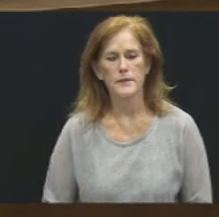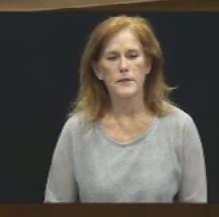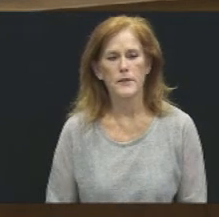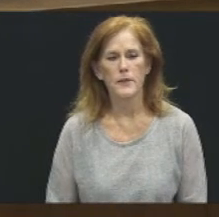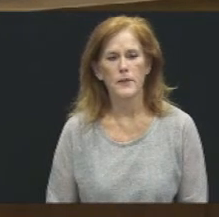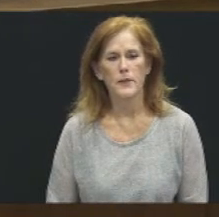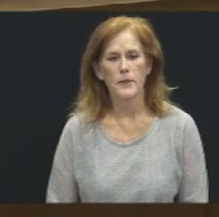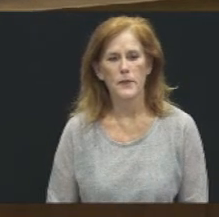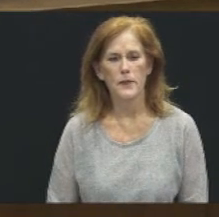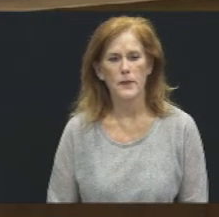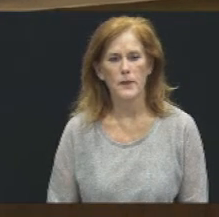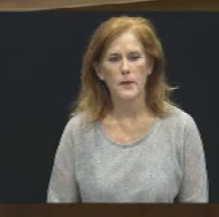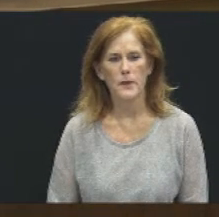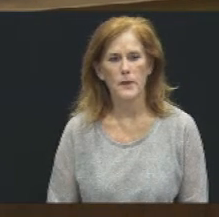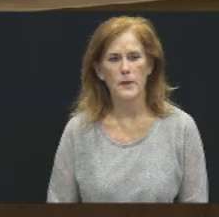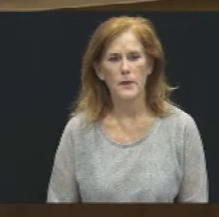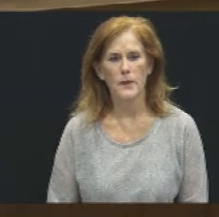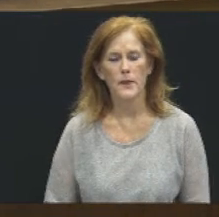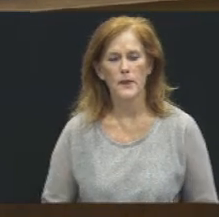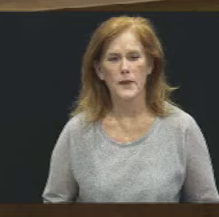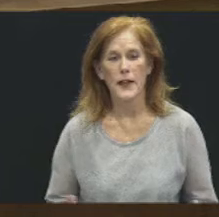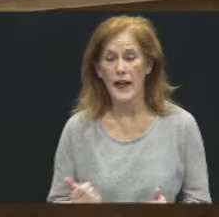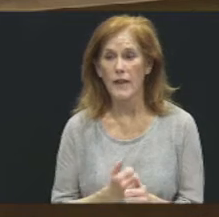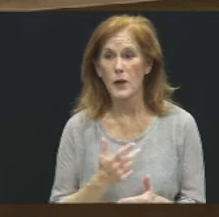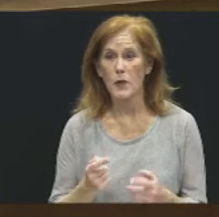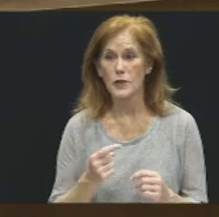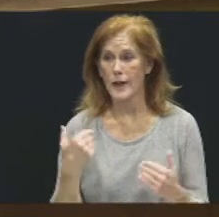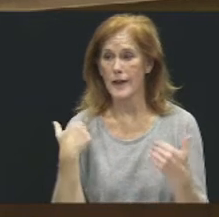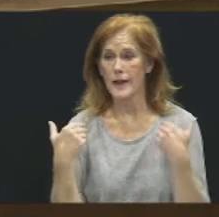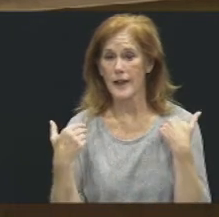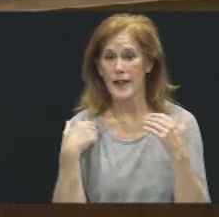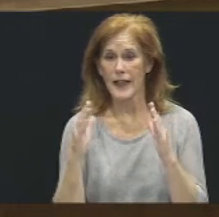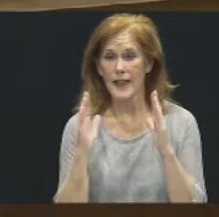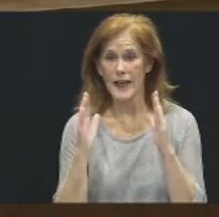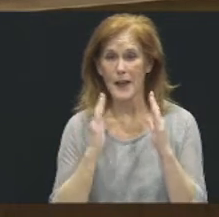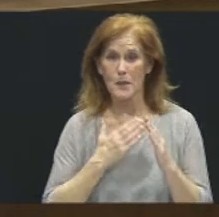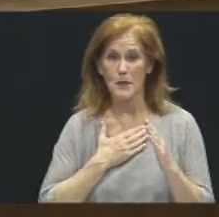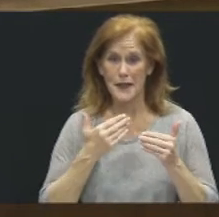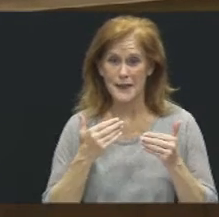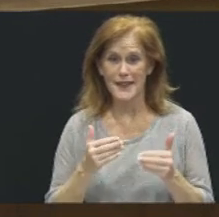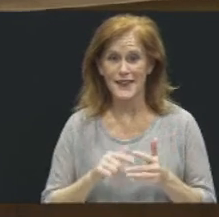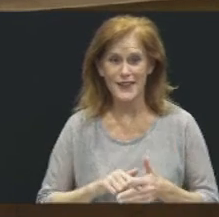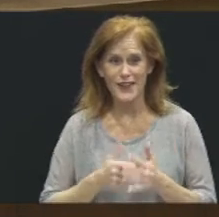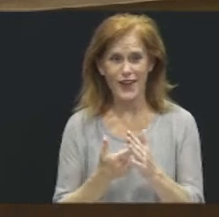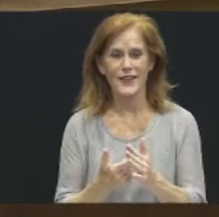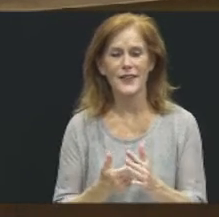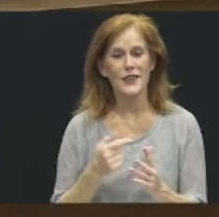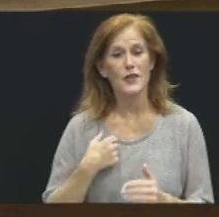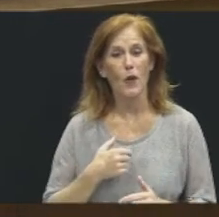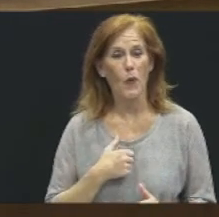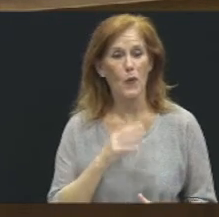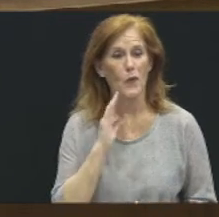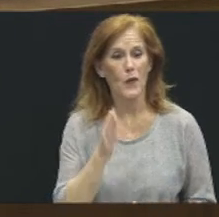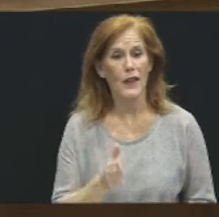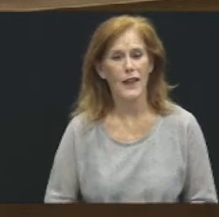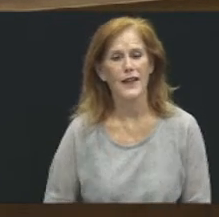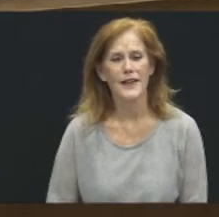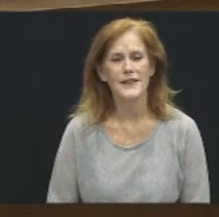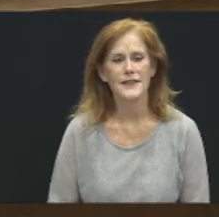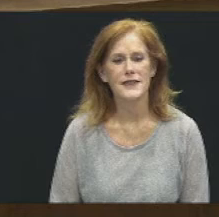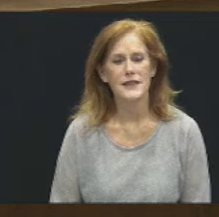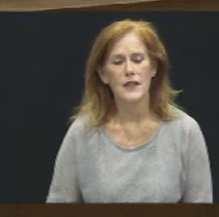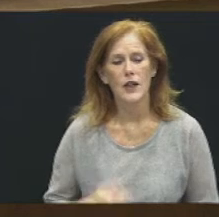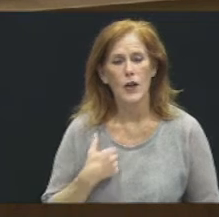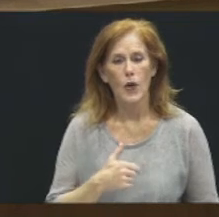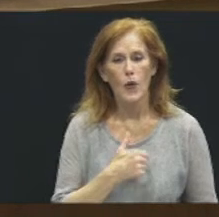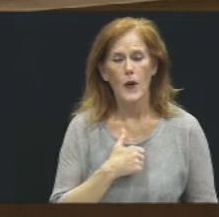I've just got, everybody was like trying to get my attention, like, please get started. So we shall. We